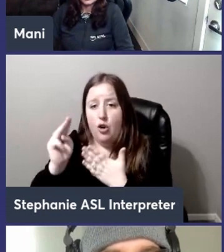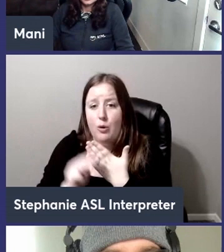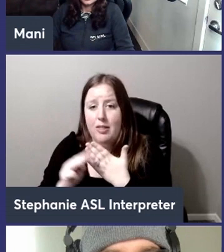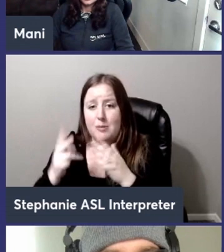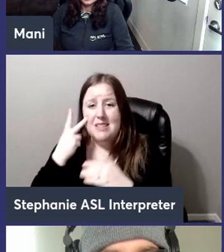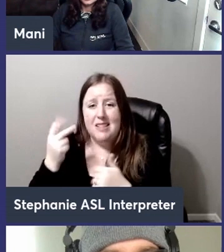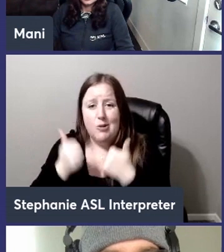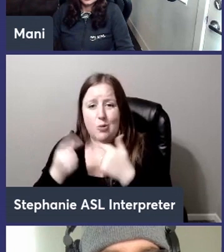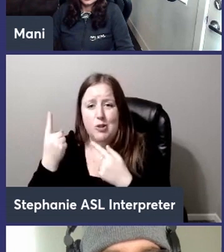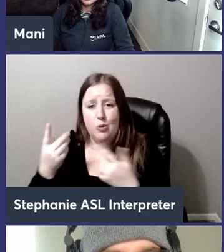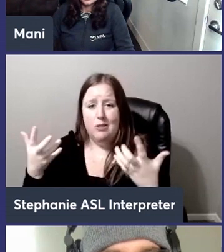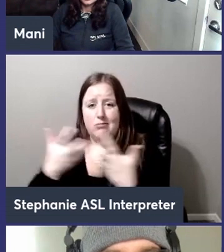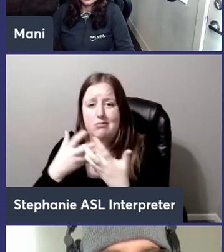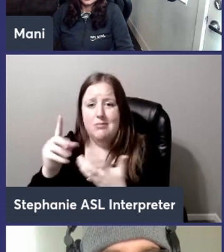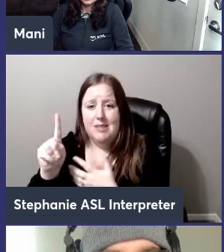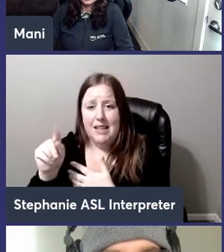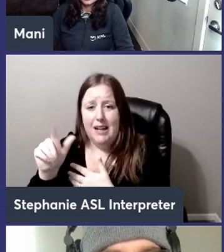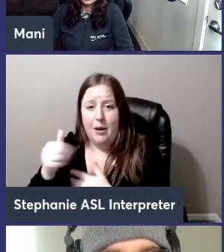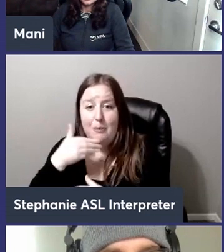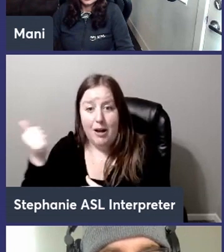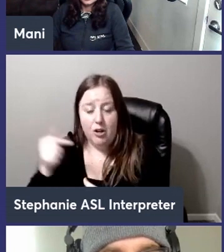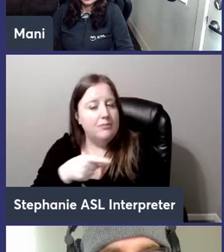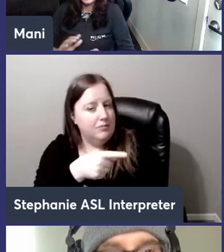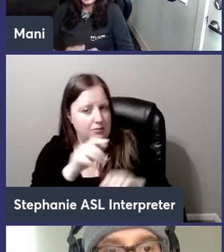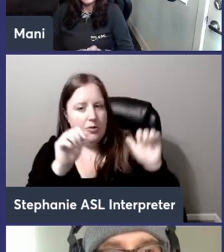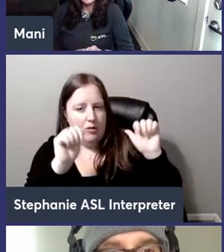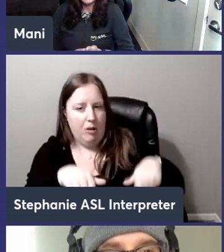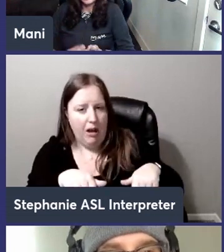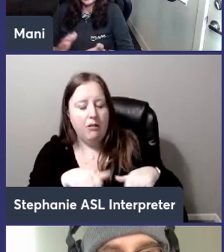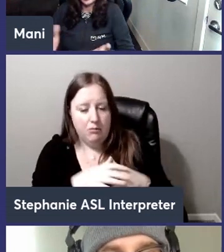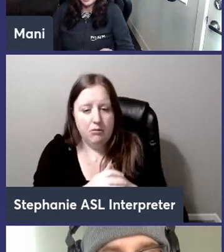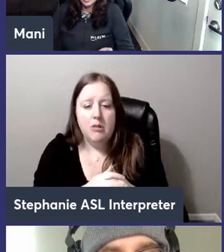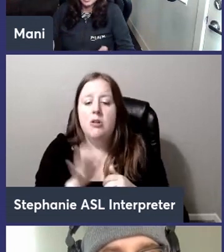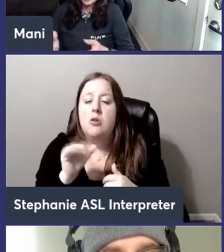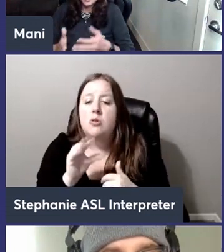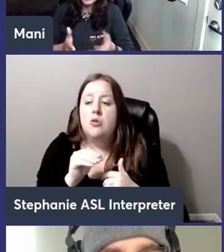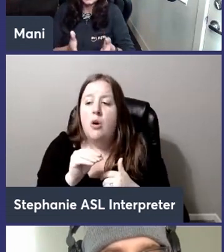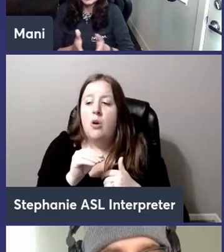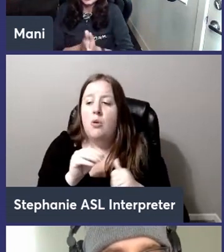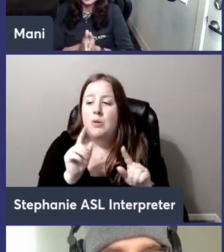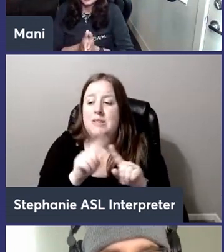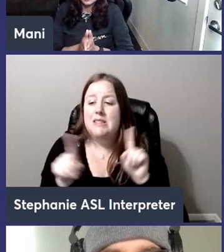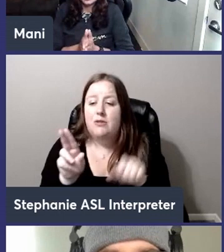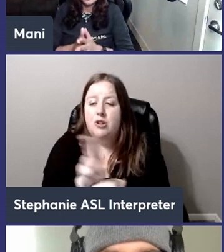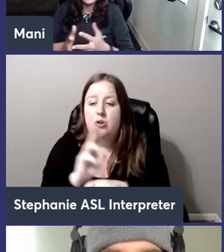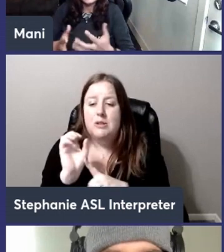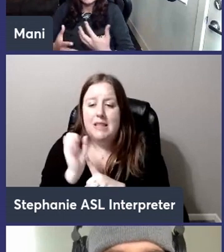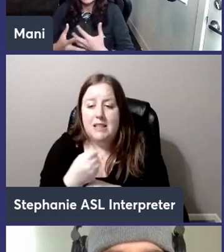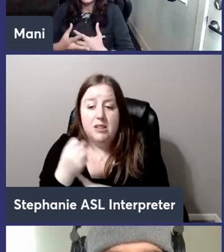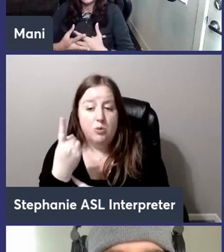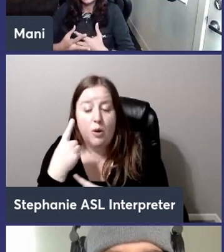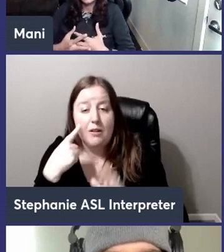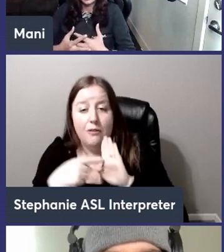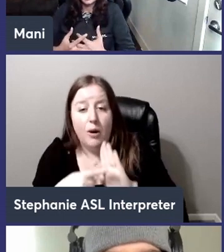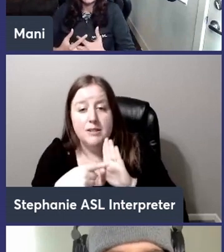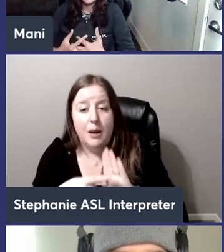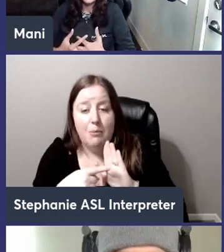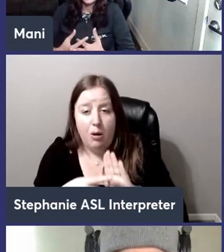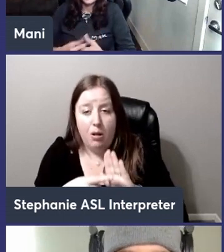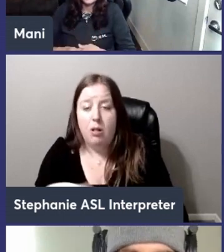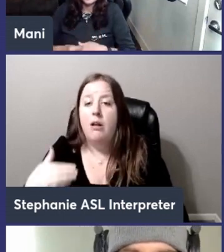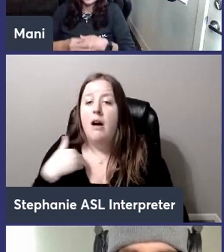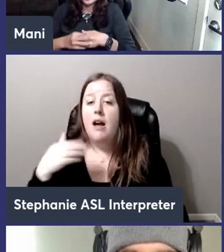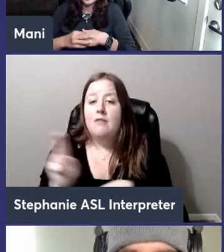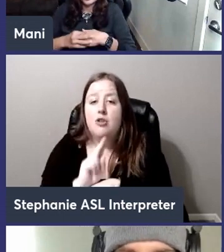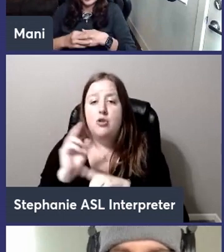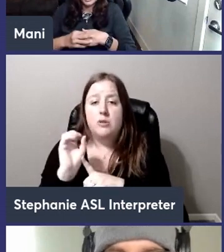the data better? Yes, you can. Okay. So there can be different use cases. One is, for example, I have a use